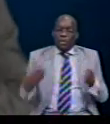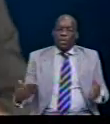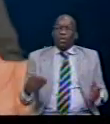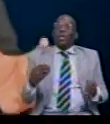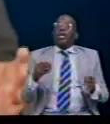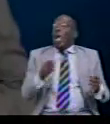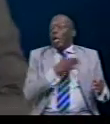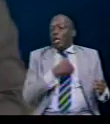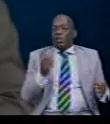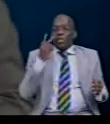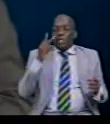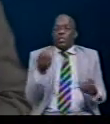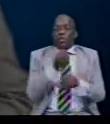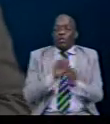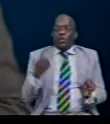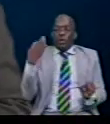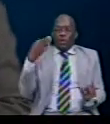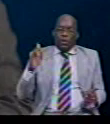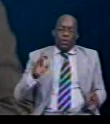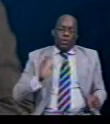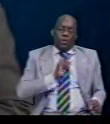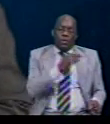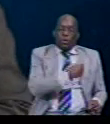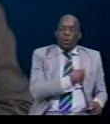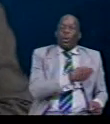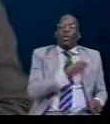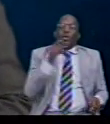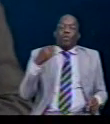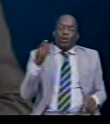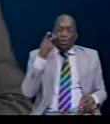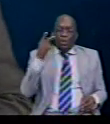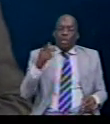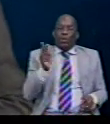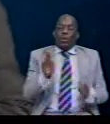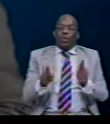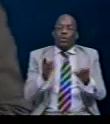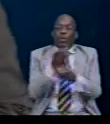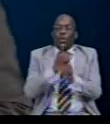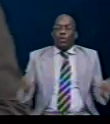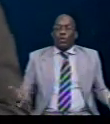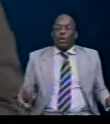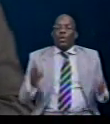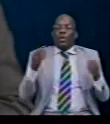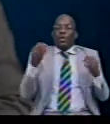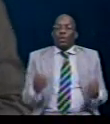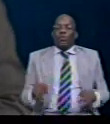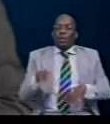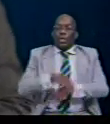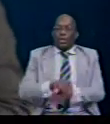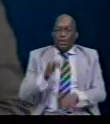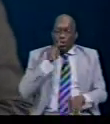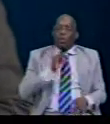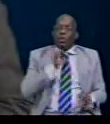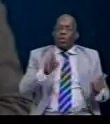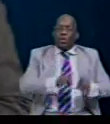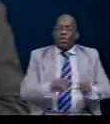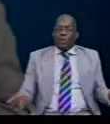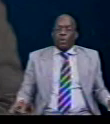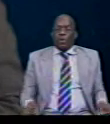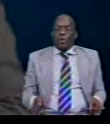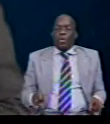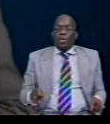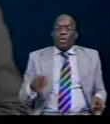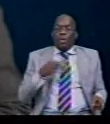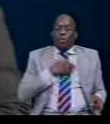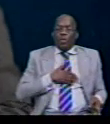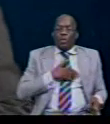set free from different oppressions by the devil. And tonight is no exception. So please come with high expectations and